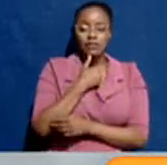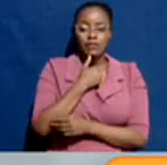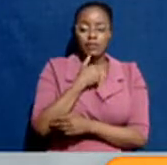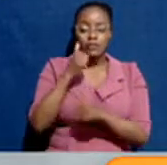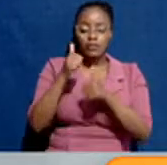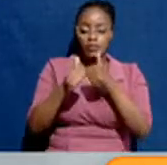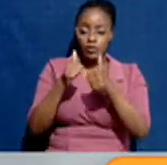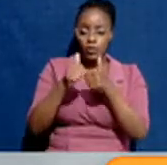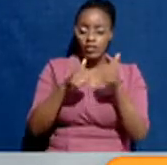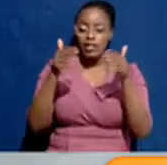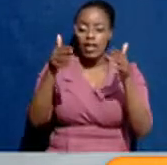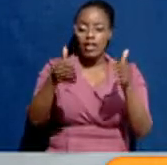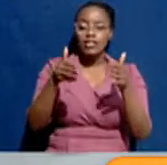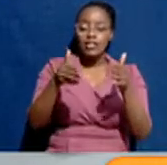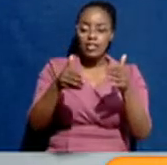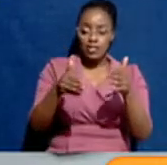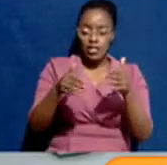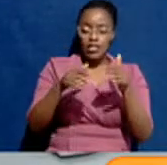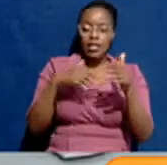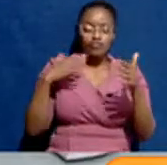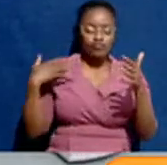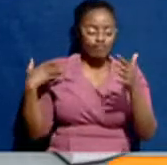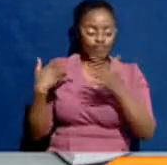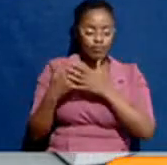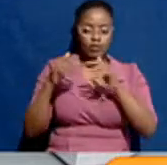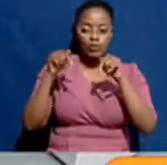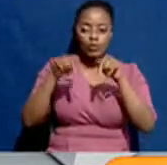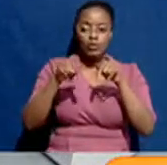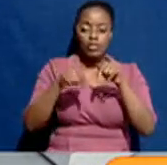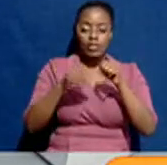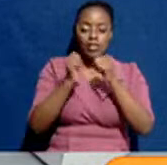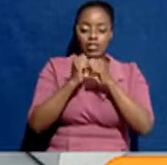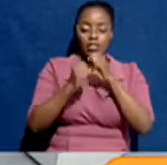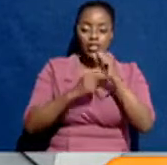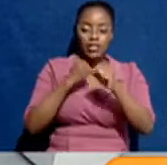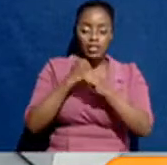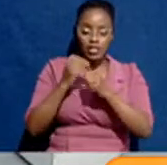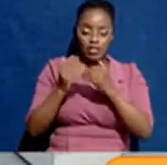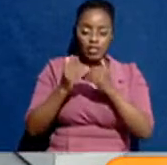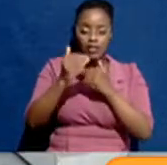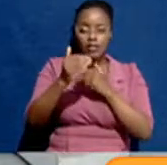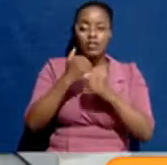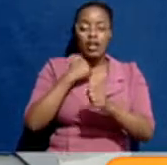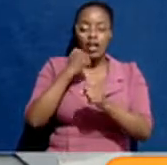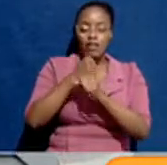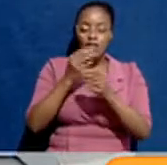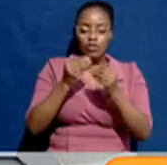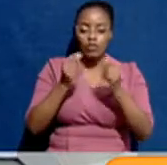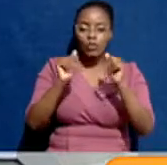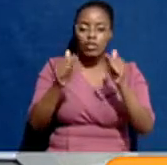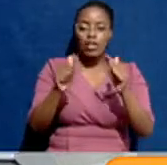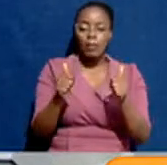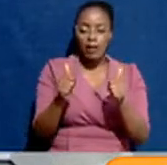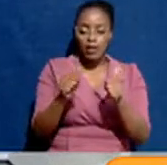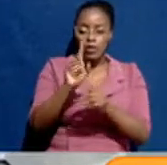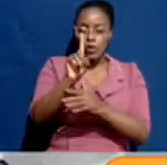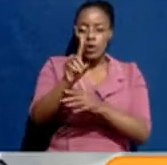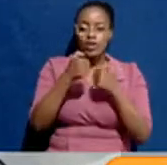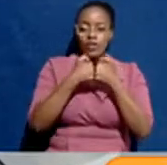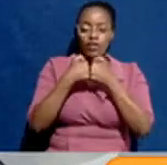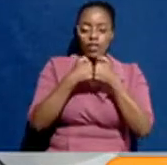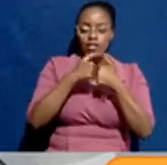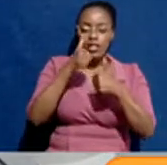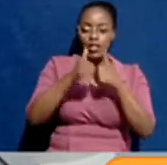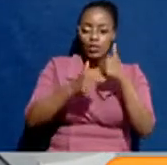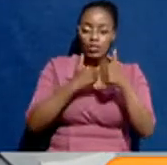that exist to date, 10 years later, they have not been addressed. One of the challenges